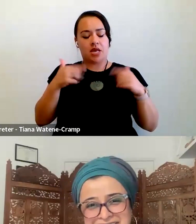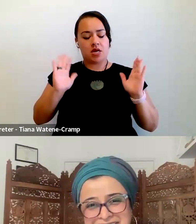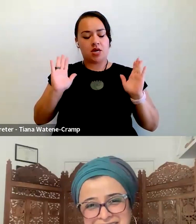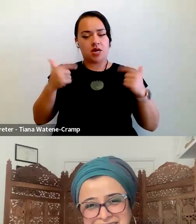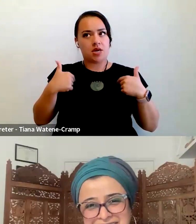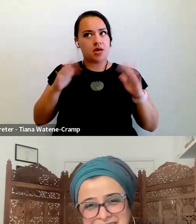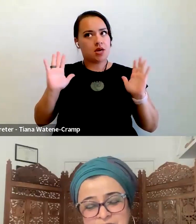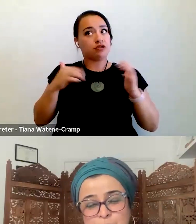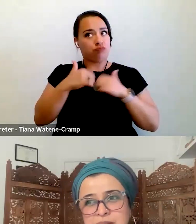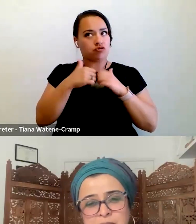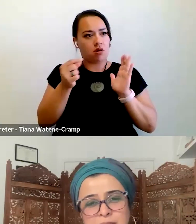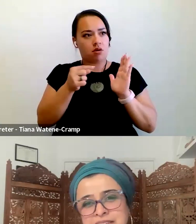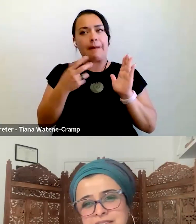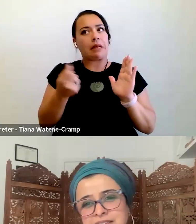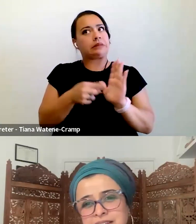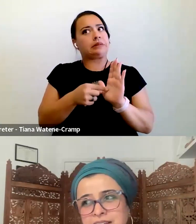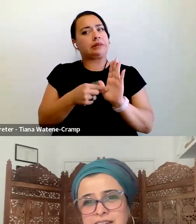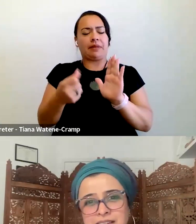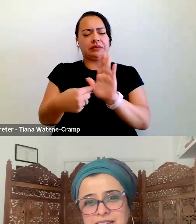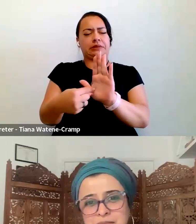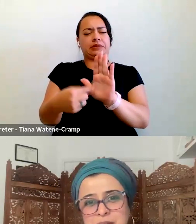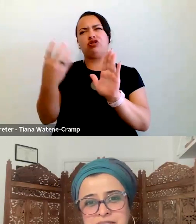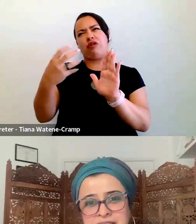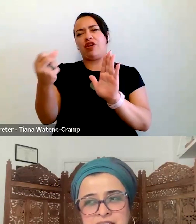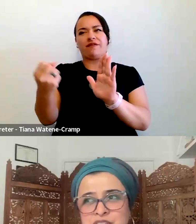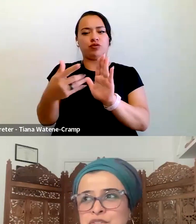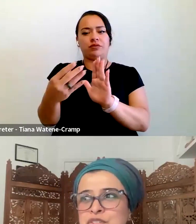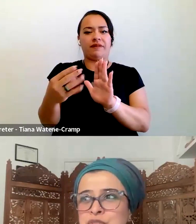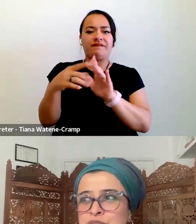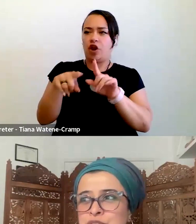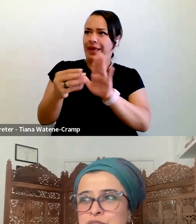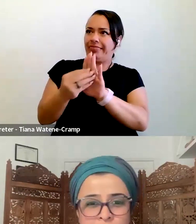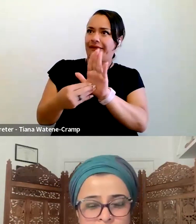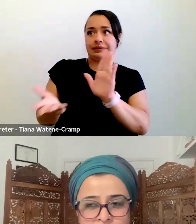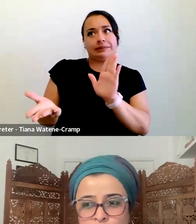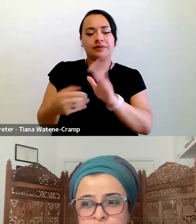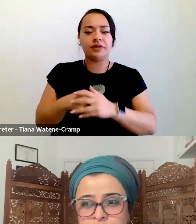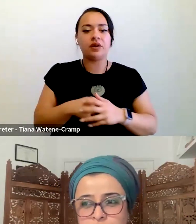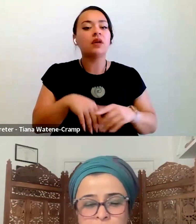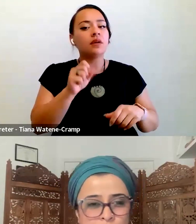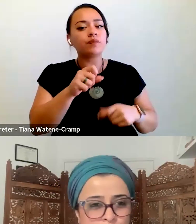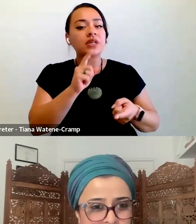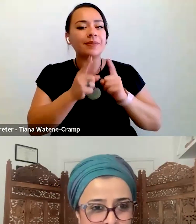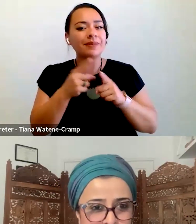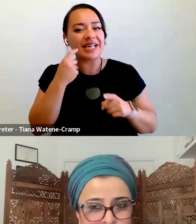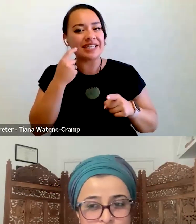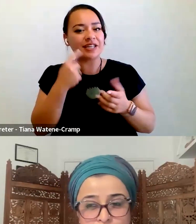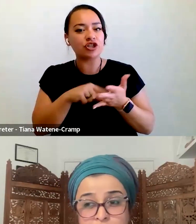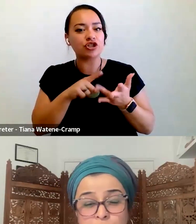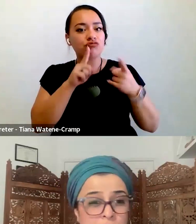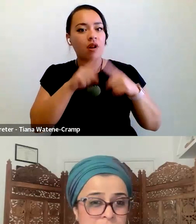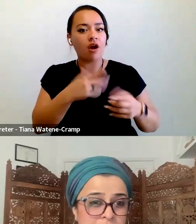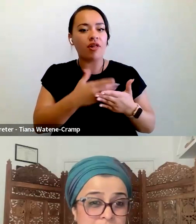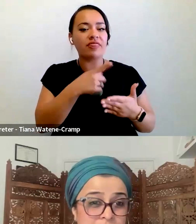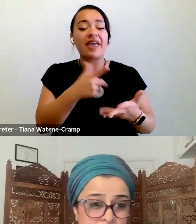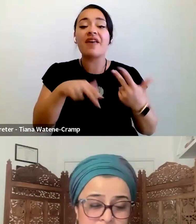this. You have to act ethically. Sorry. Sometimes it's easier to lean on that. When I mean, if it's government, you can say,